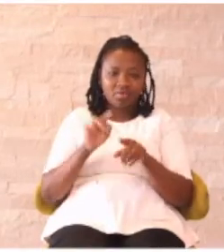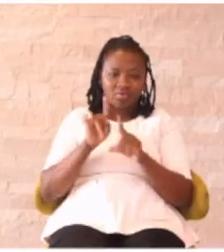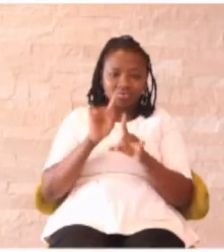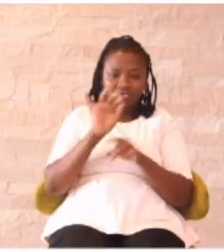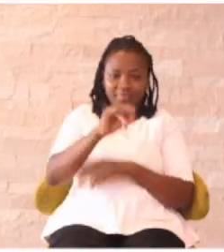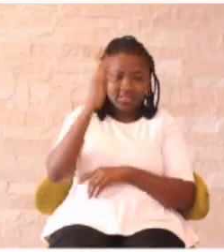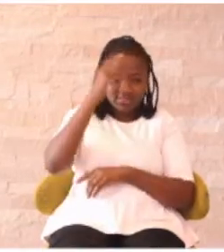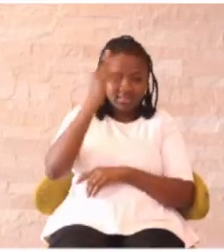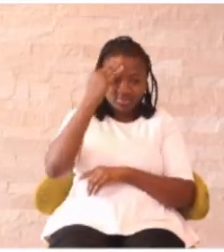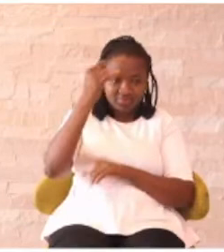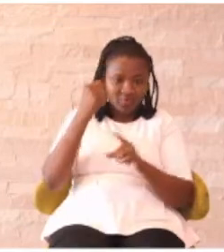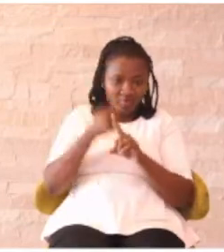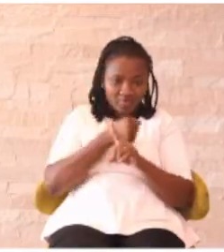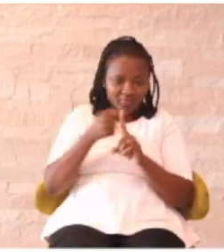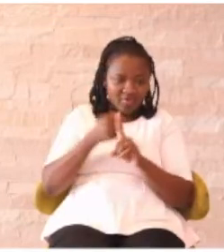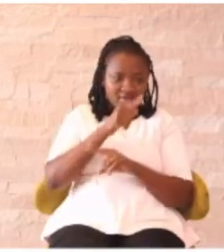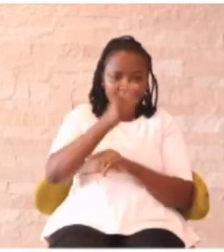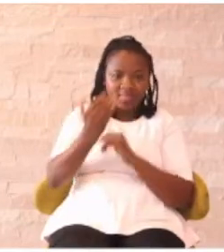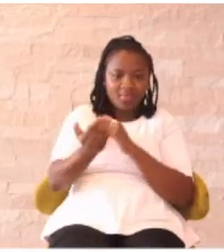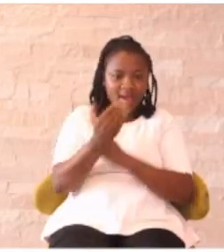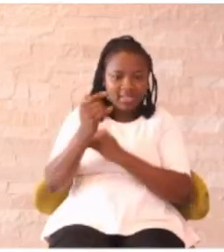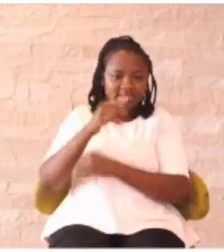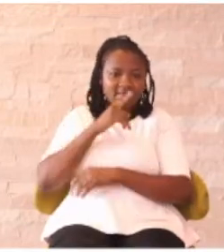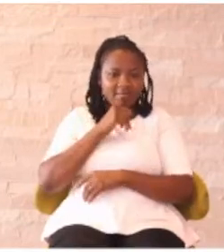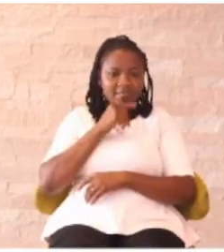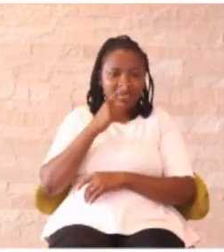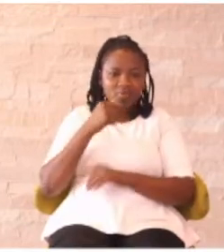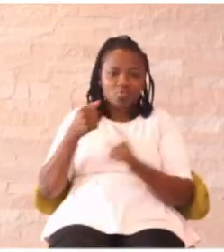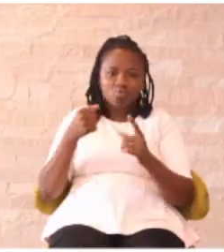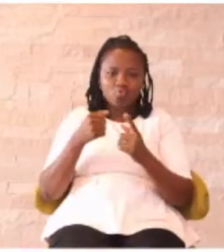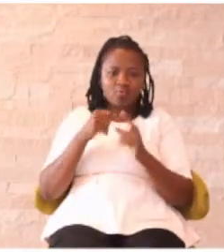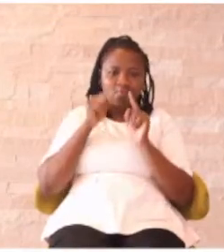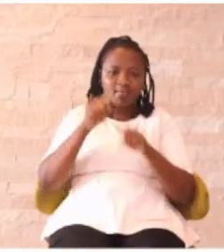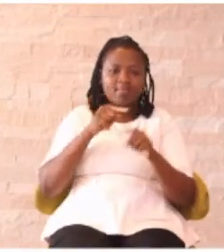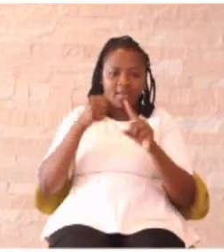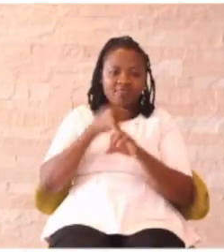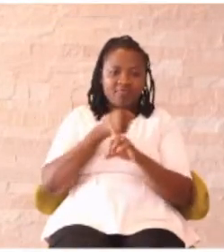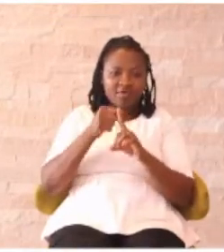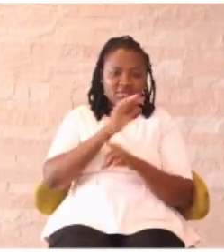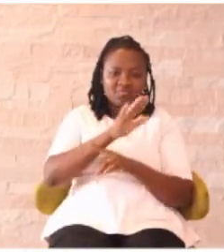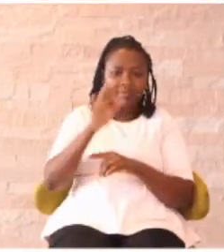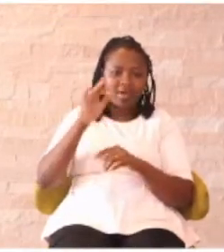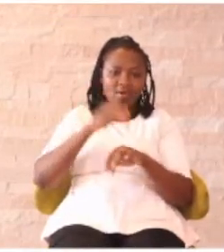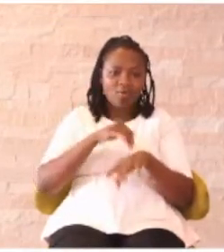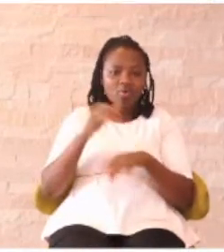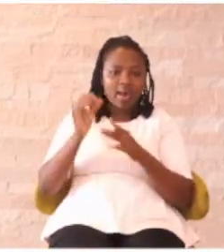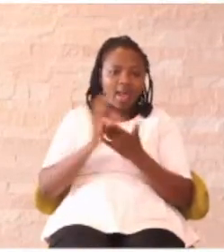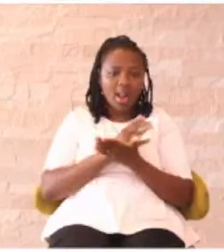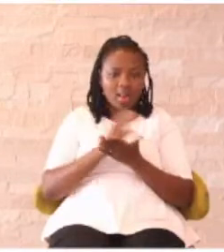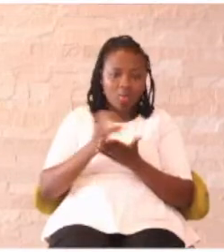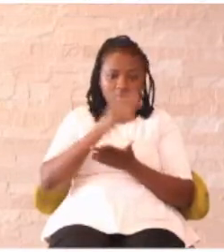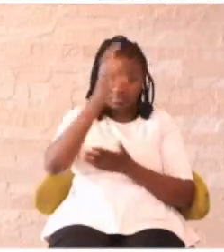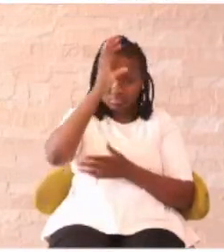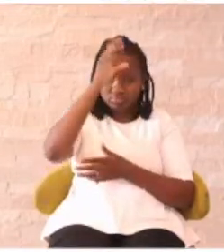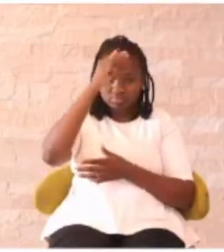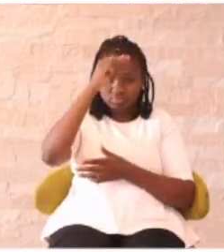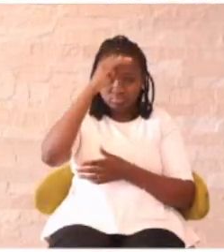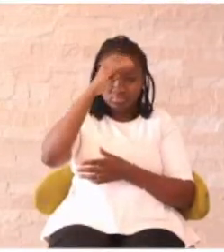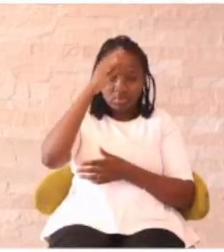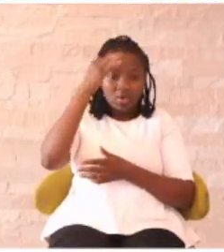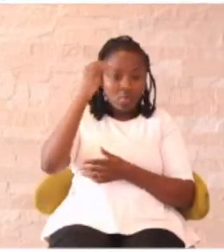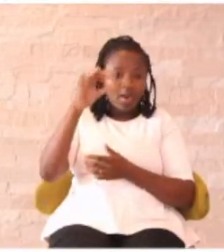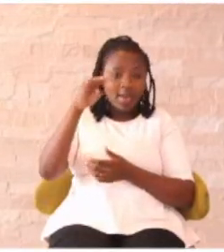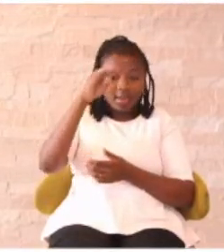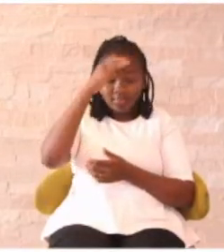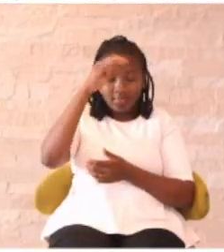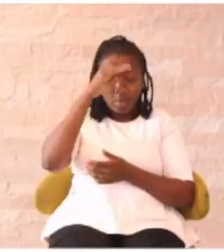were asking the men who were blaming their violence on alcohol, you know, if alcohol gives you that much strength and